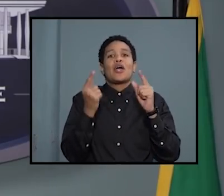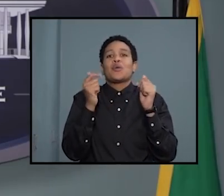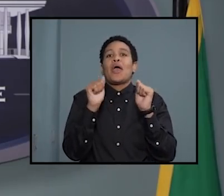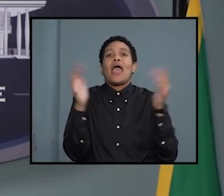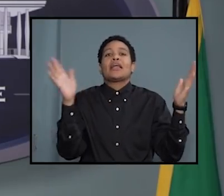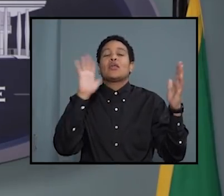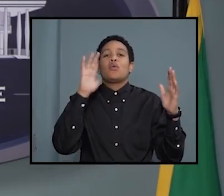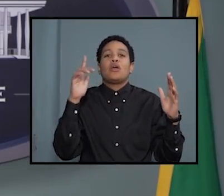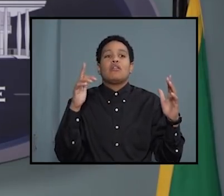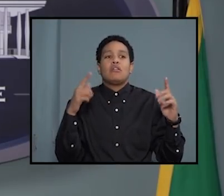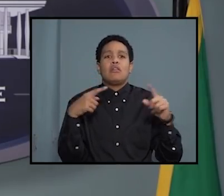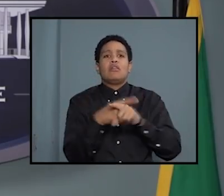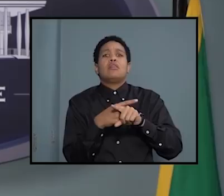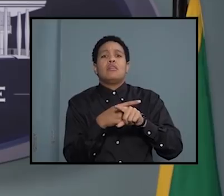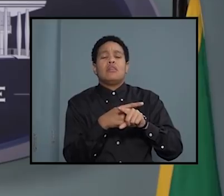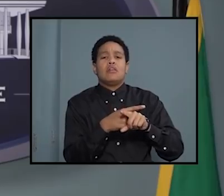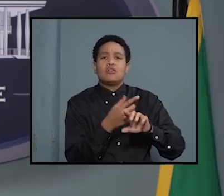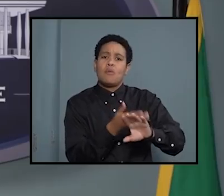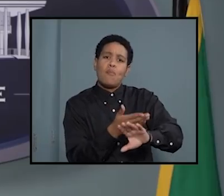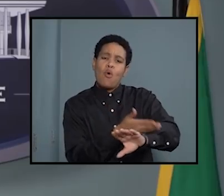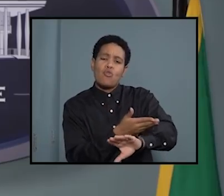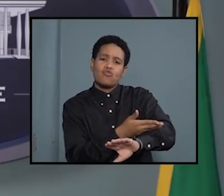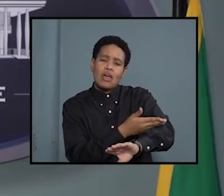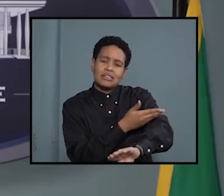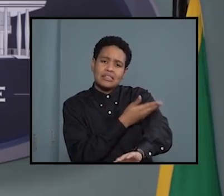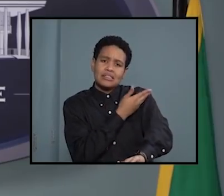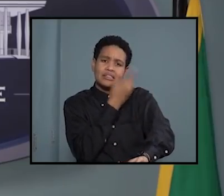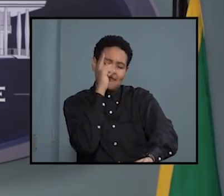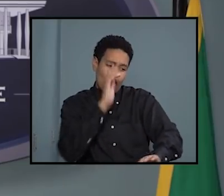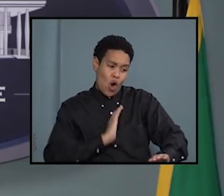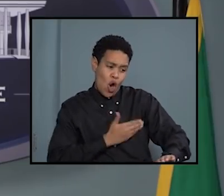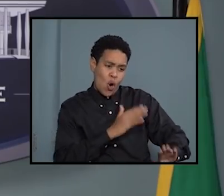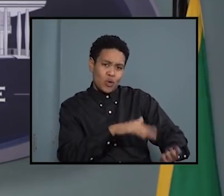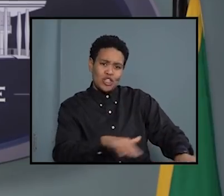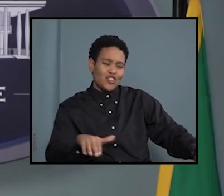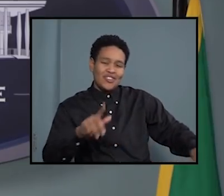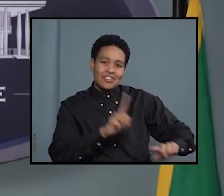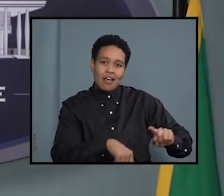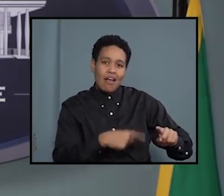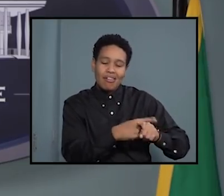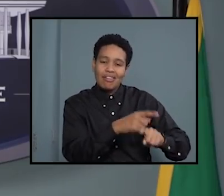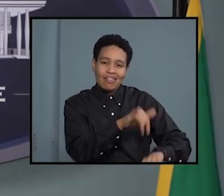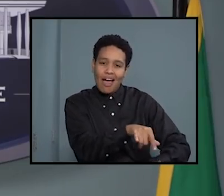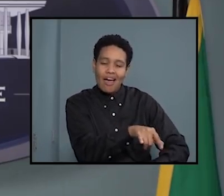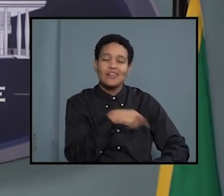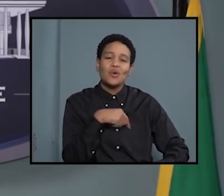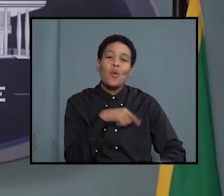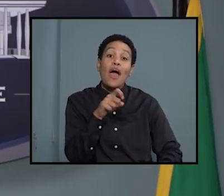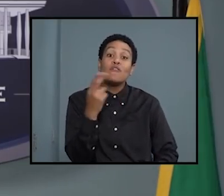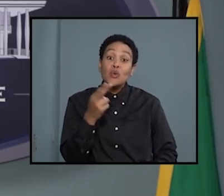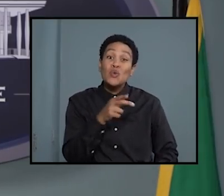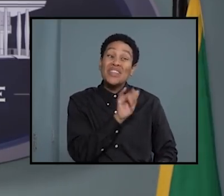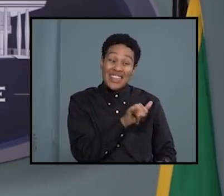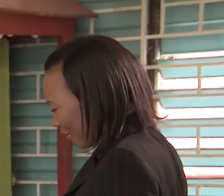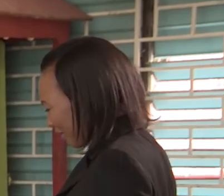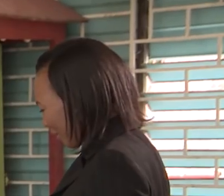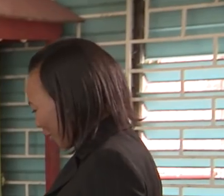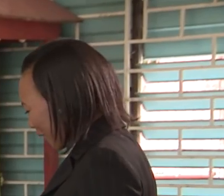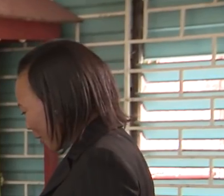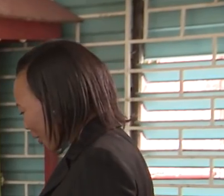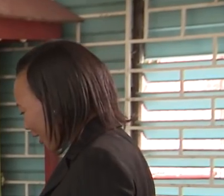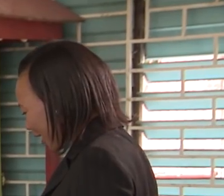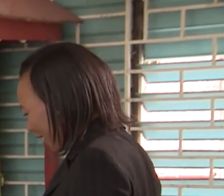will compromise the progress for our children. So we are going to use this technique.